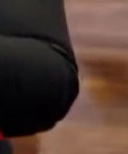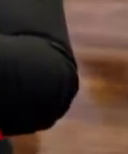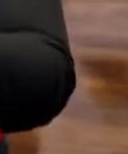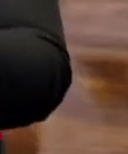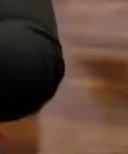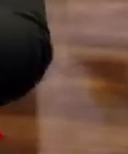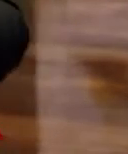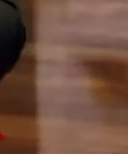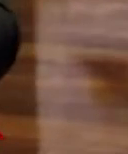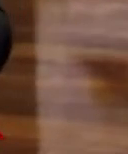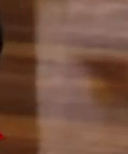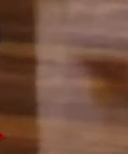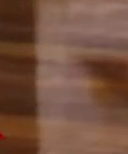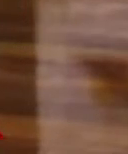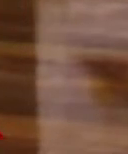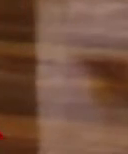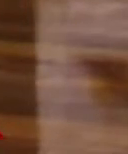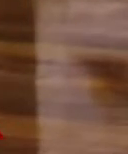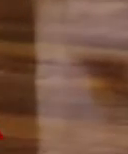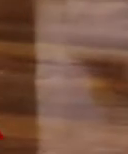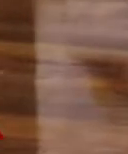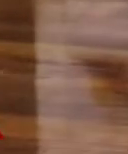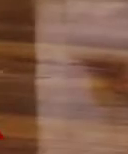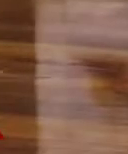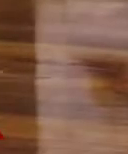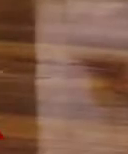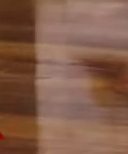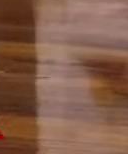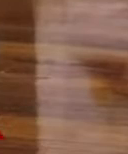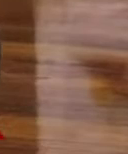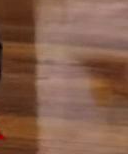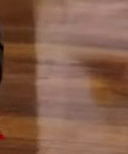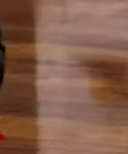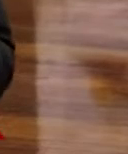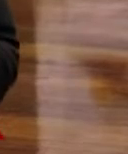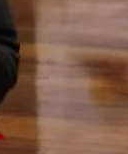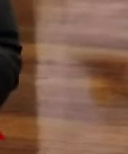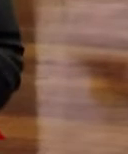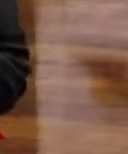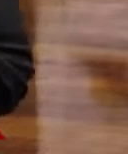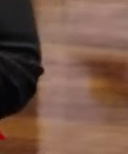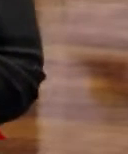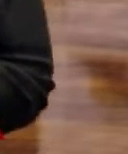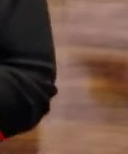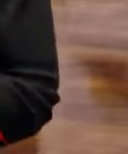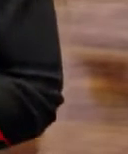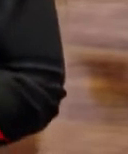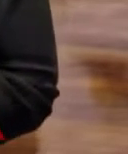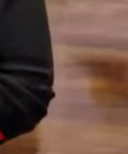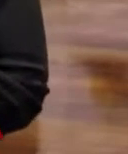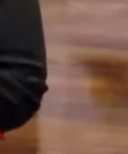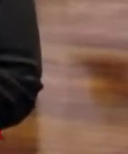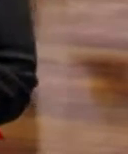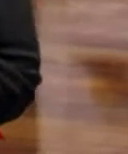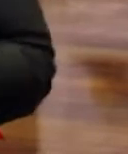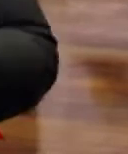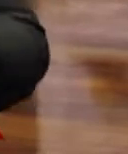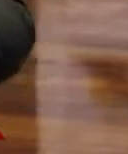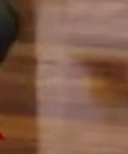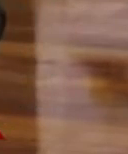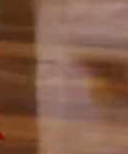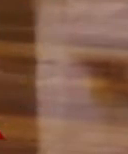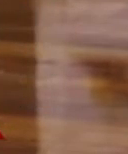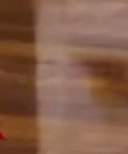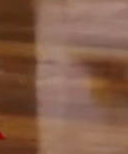Baie dankie vir dat. That was good. That was good. Now we are getting to the next item.